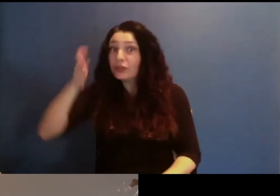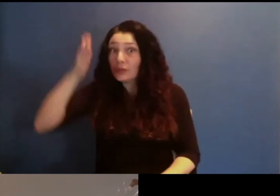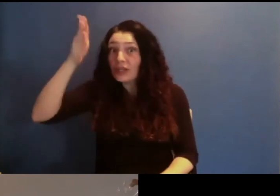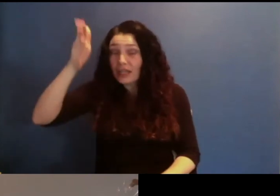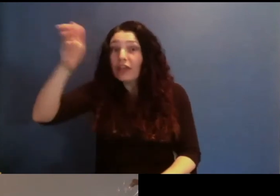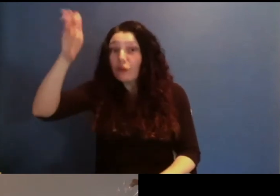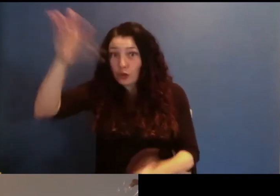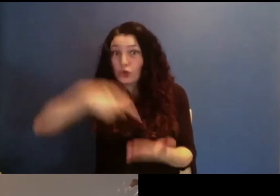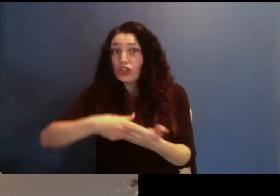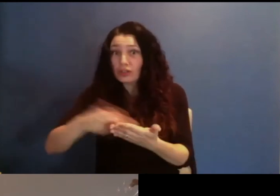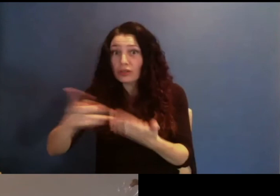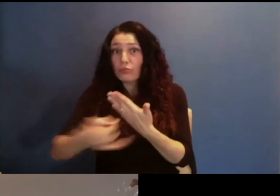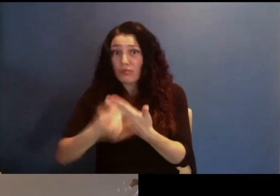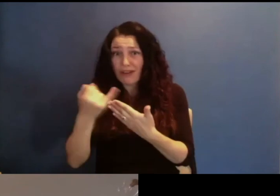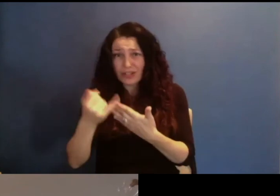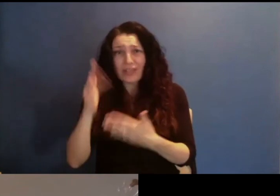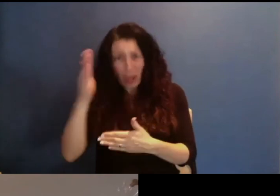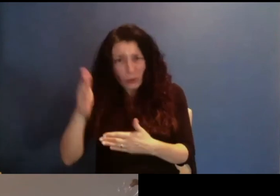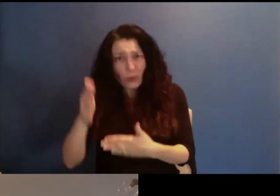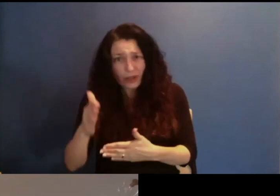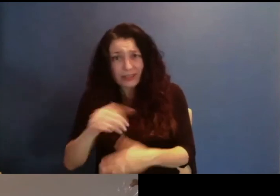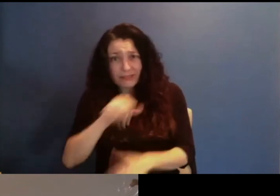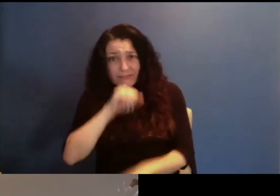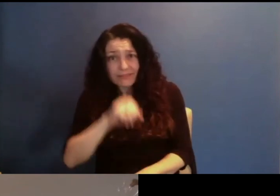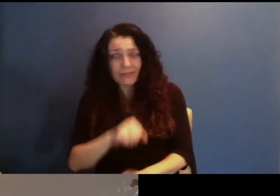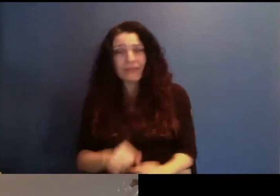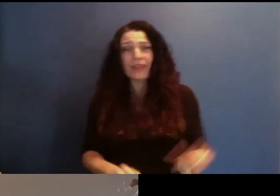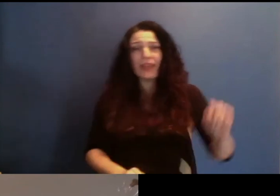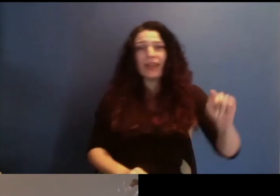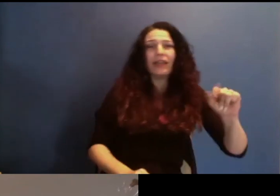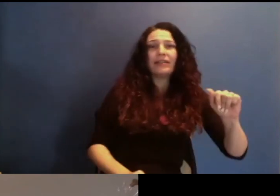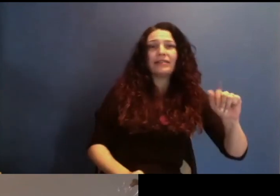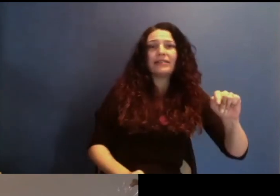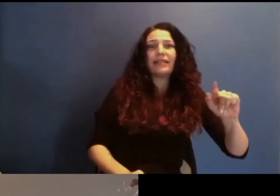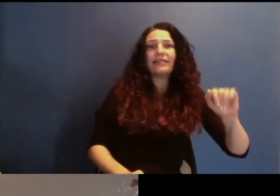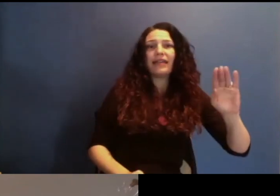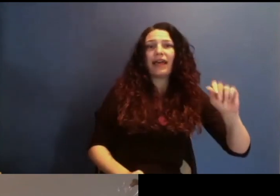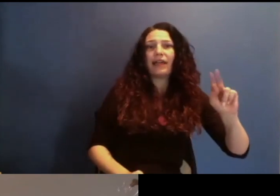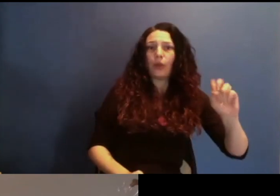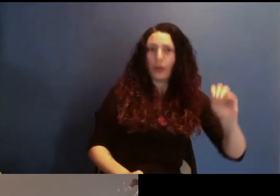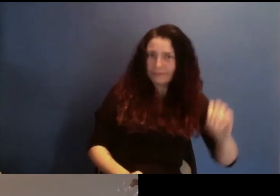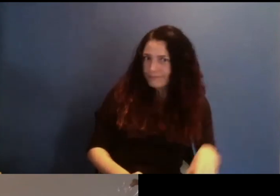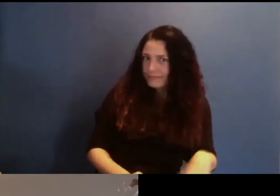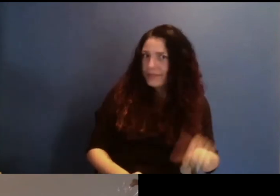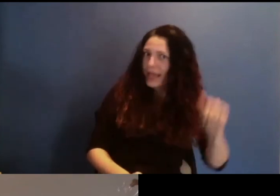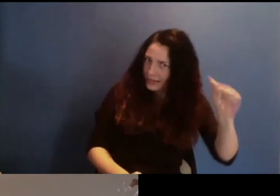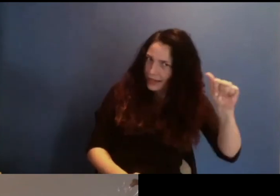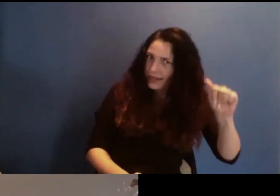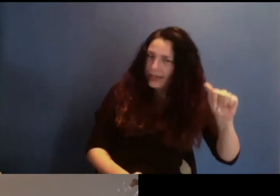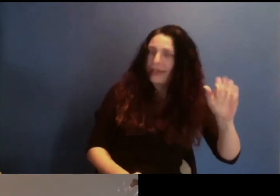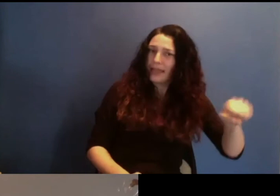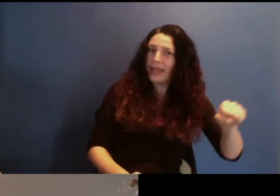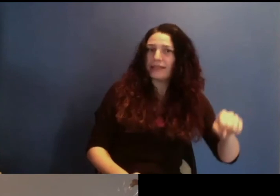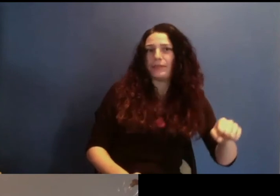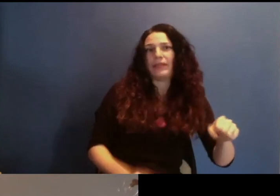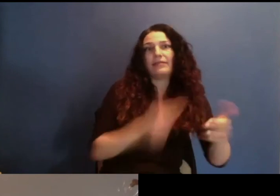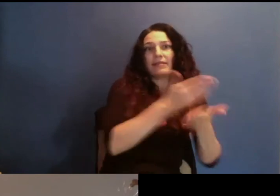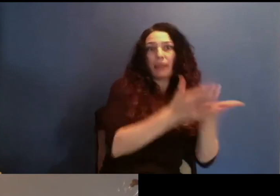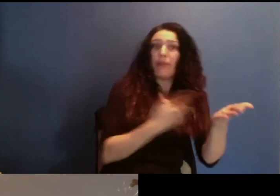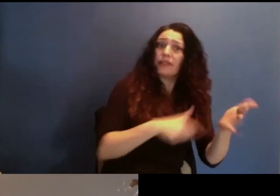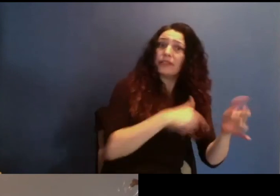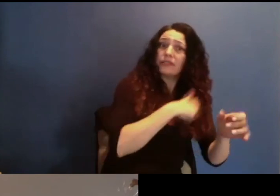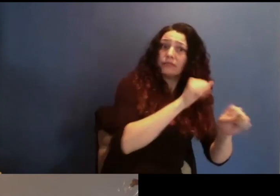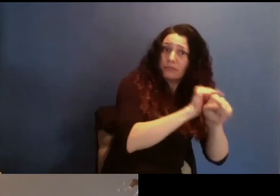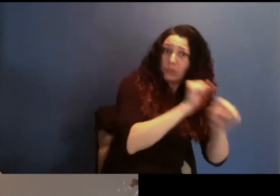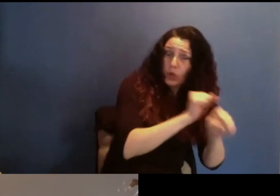really good question because I think about that too, because, some of us work and some of us don't have to be on government assistance. And it's like, we have